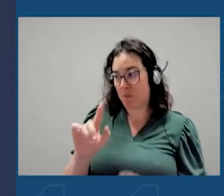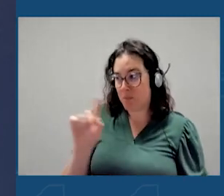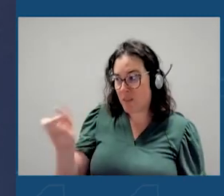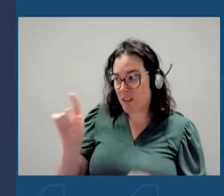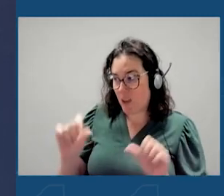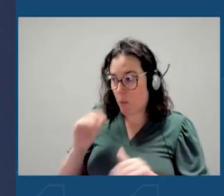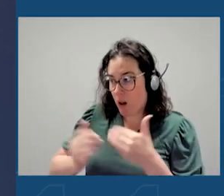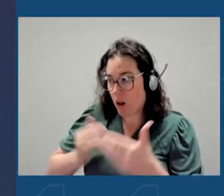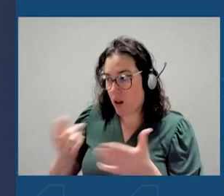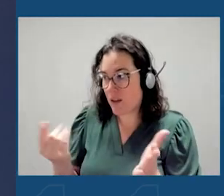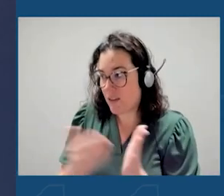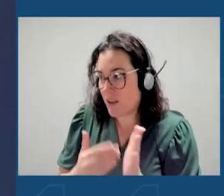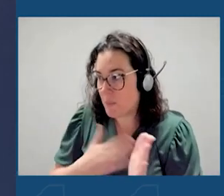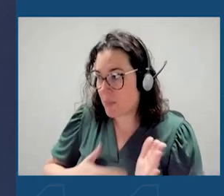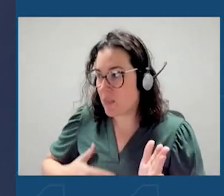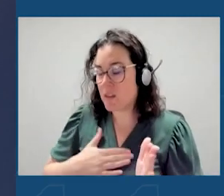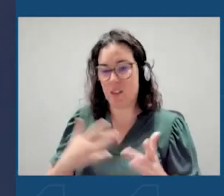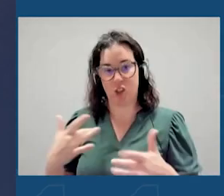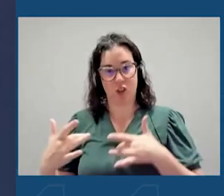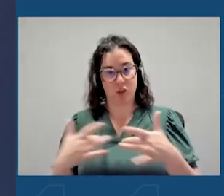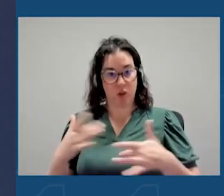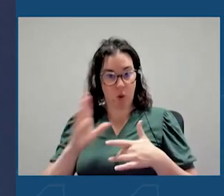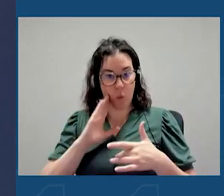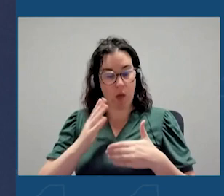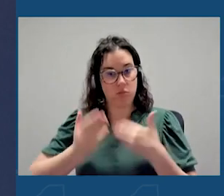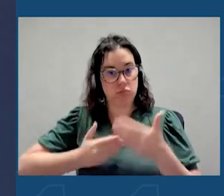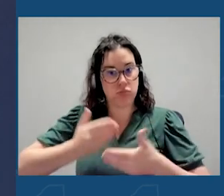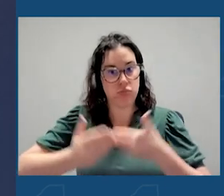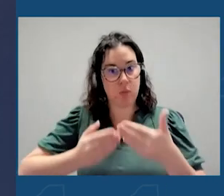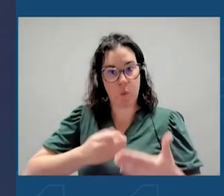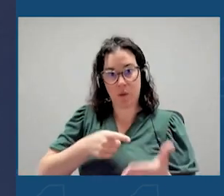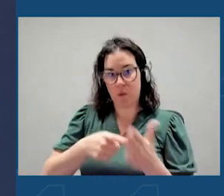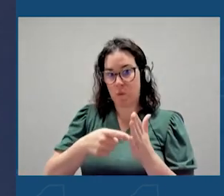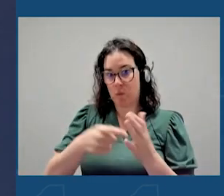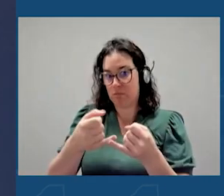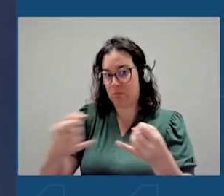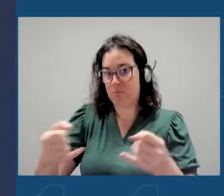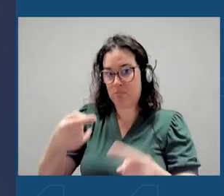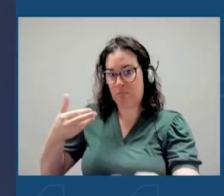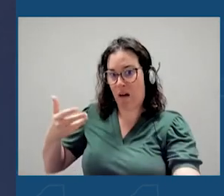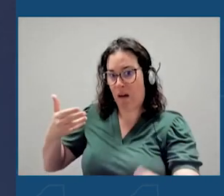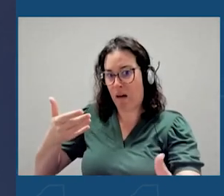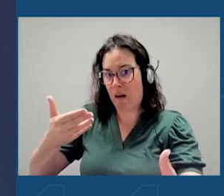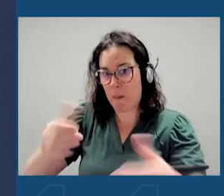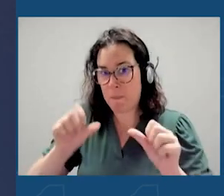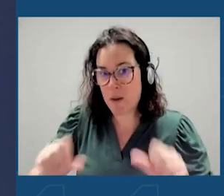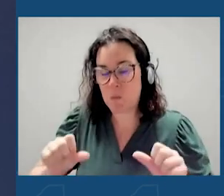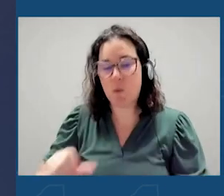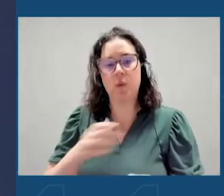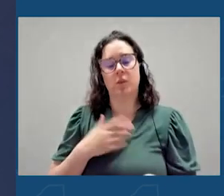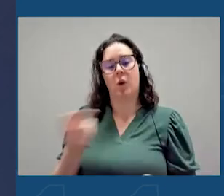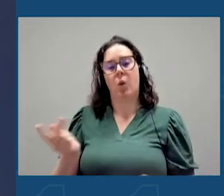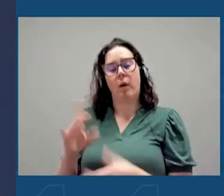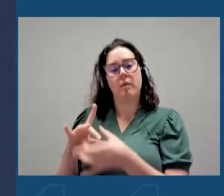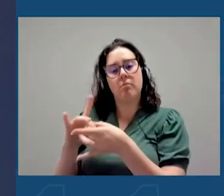of concern. Were we making enough progress toward a deadline? So Kim and I really bonded over the experience of just talking about how to